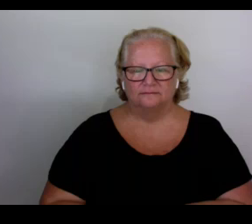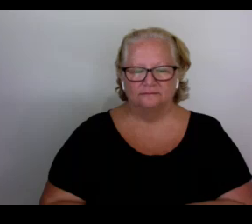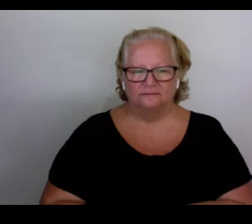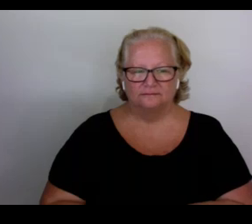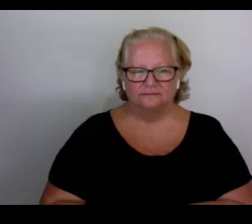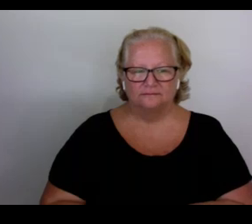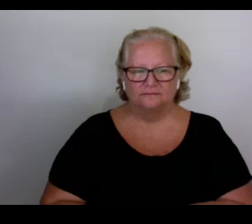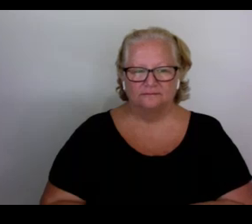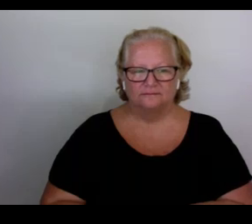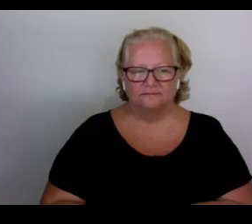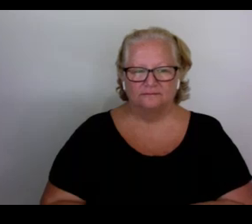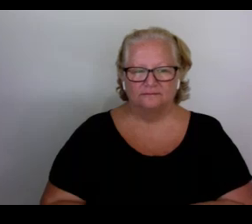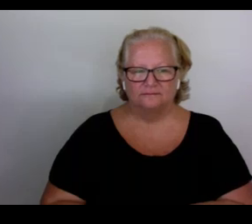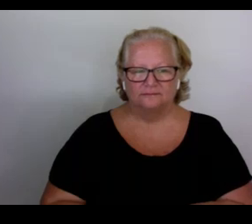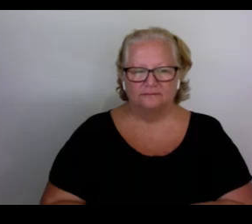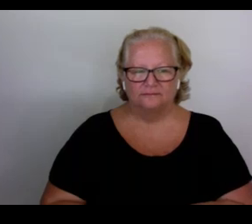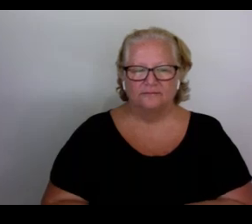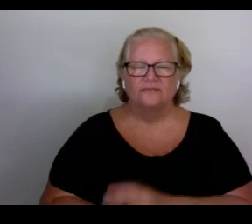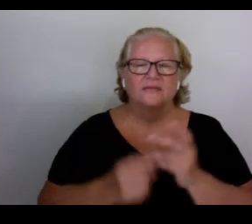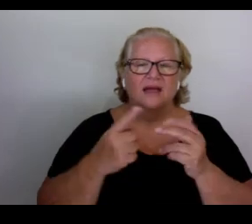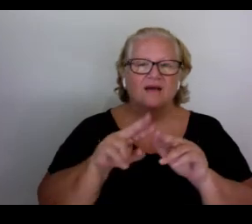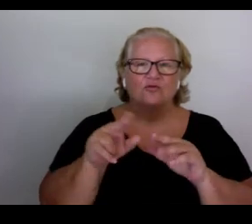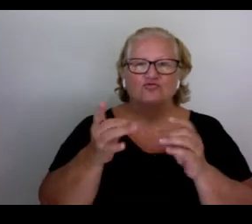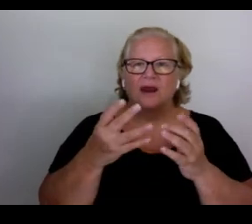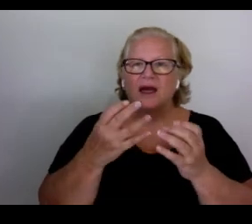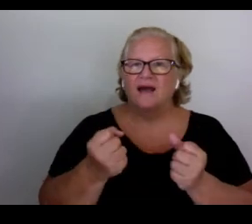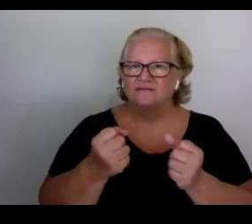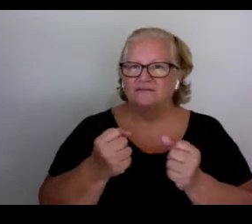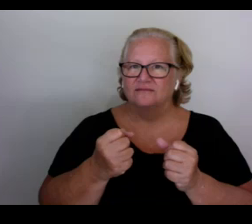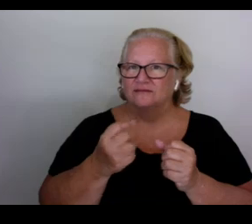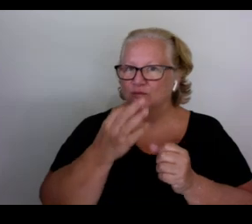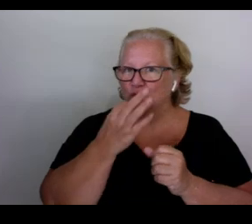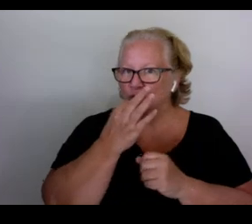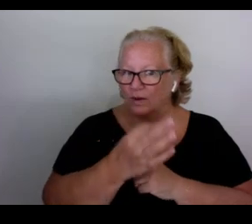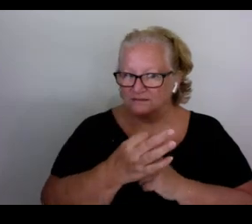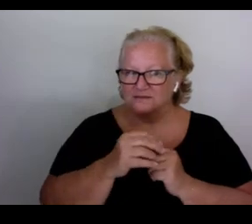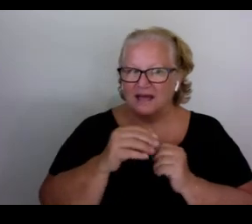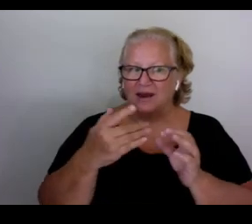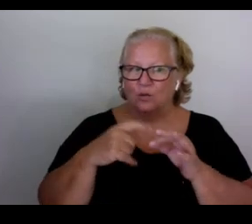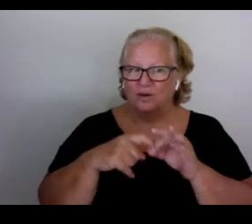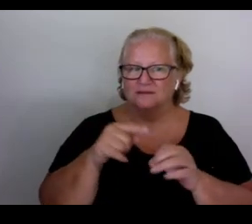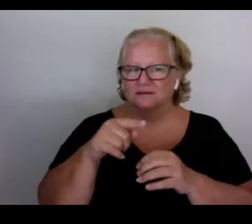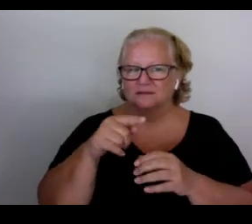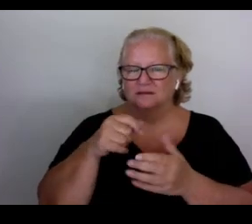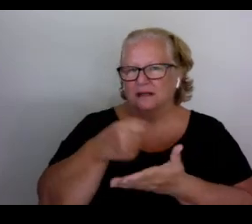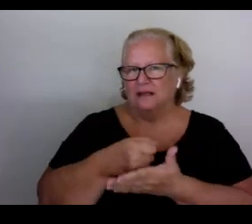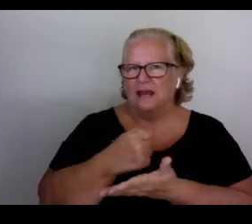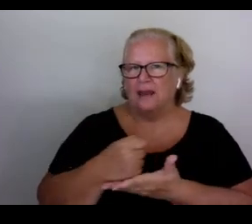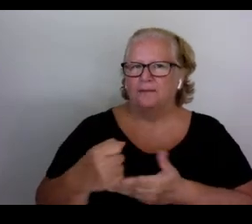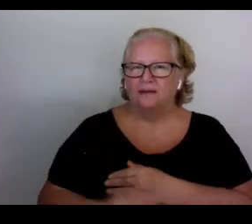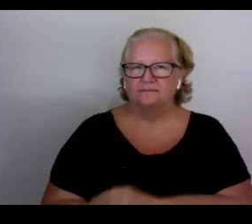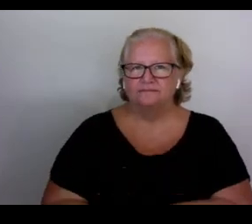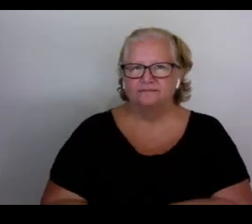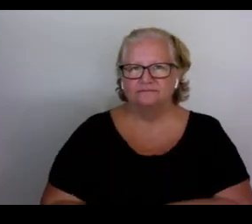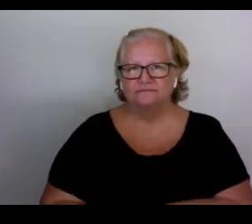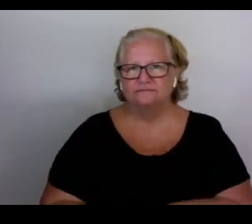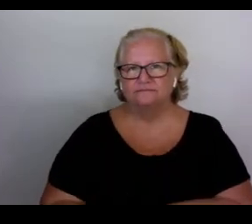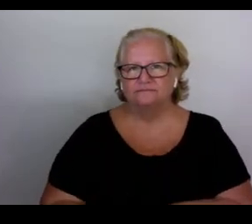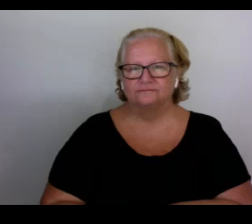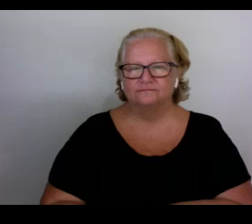650143. And if you already have a grant of aid submitted, any questions, please contact us on